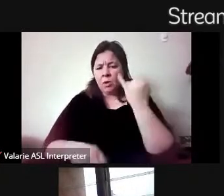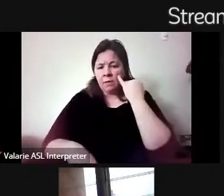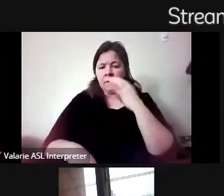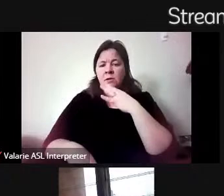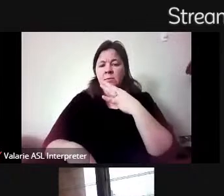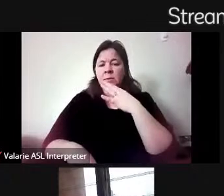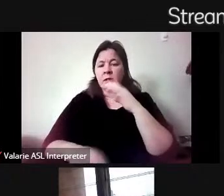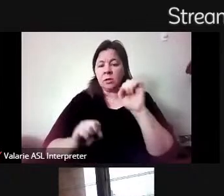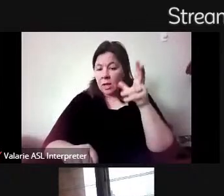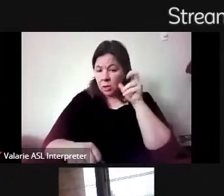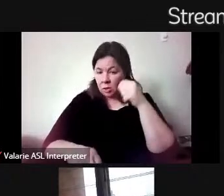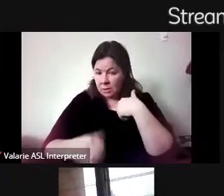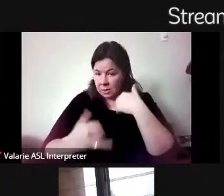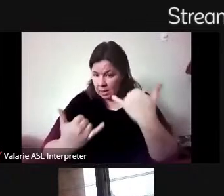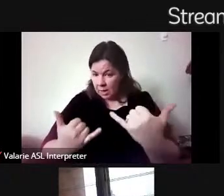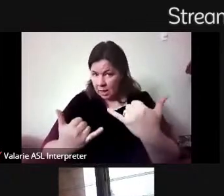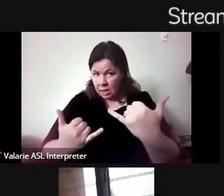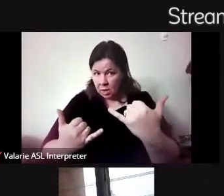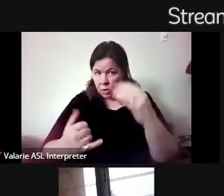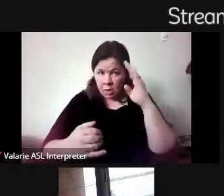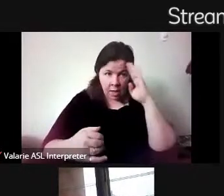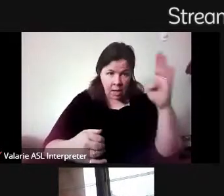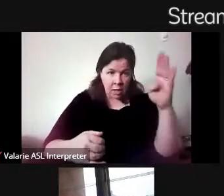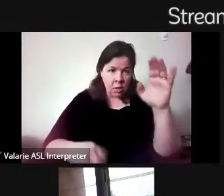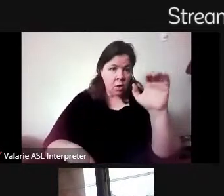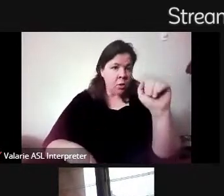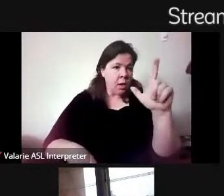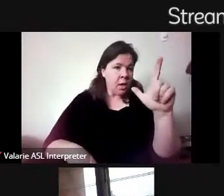Can you hear me now? Yes, hello.